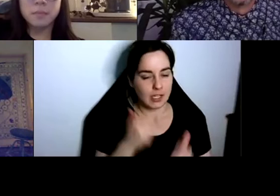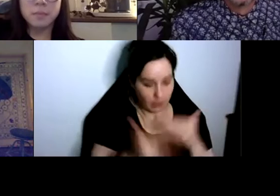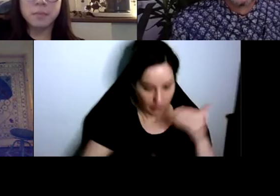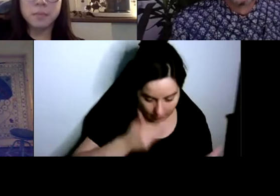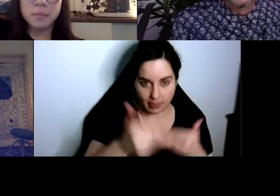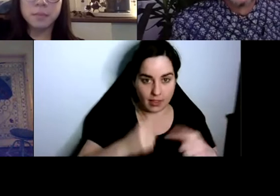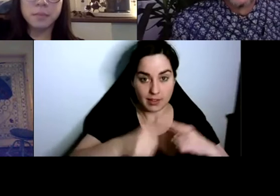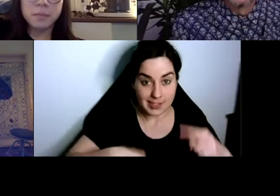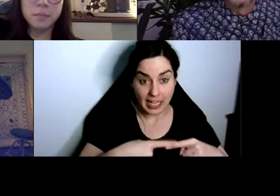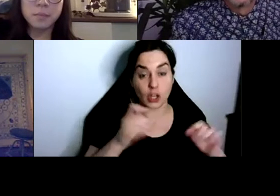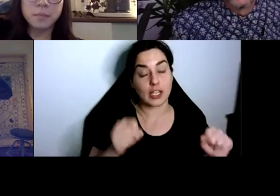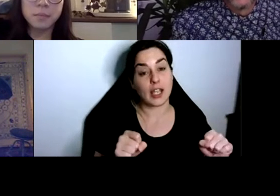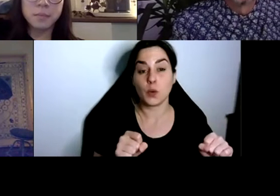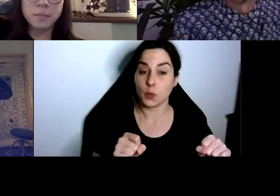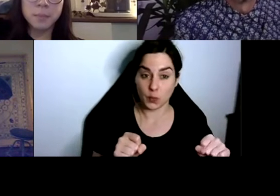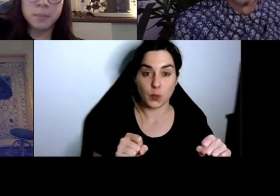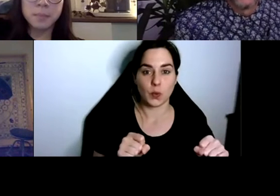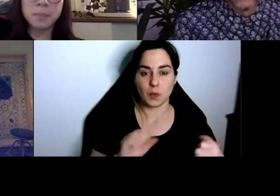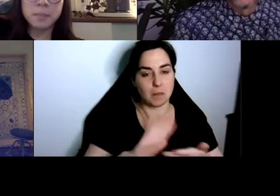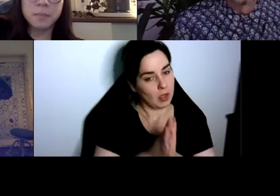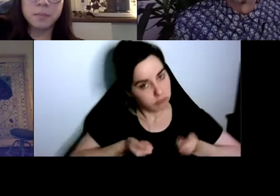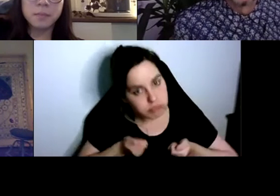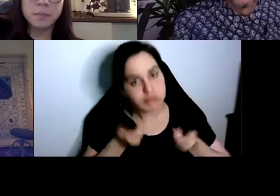that obviously can create burnout very quickly.